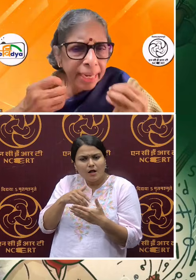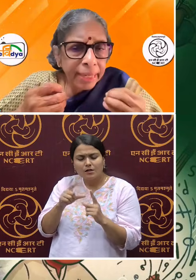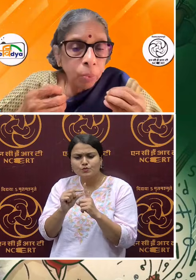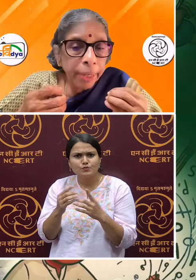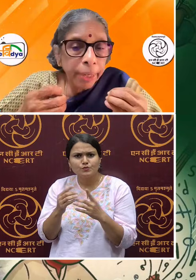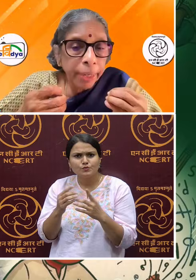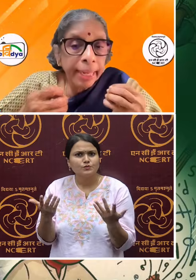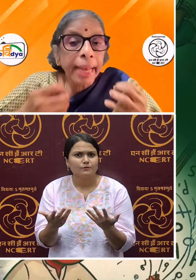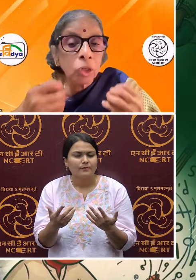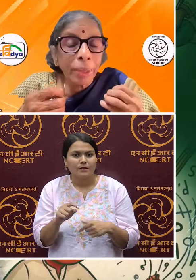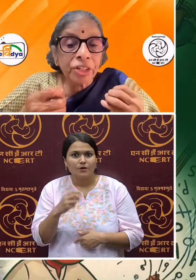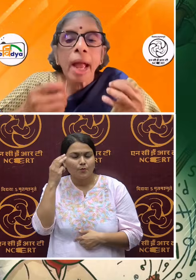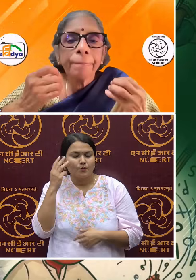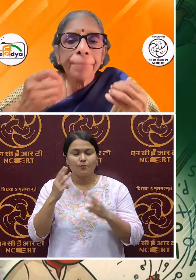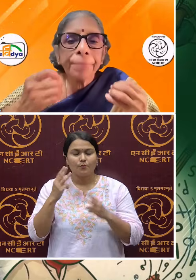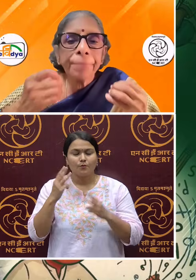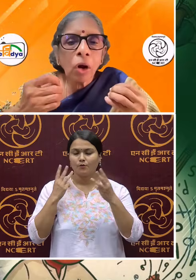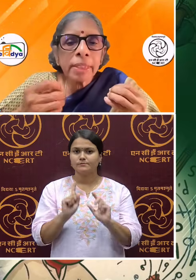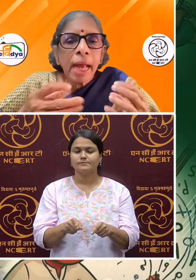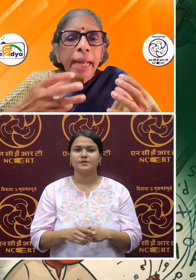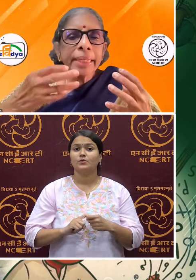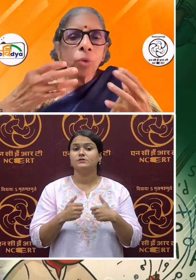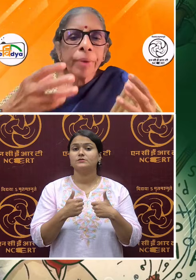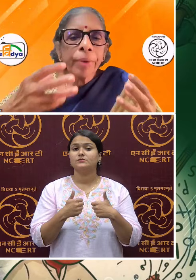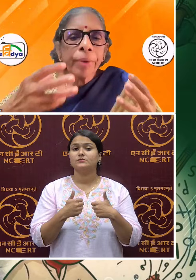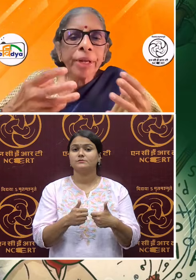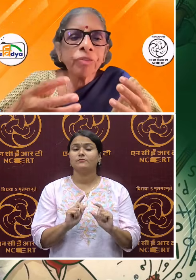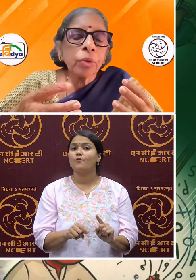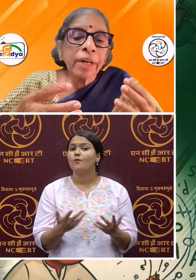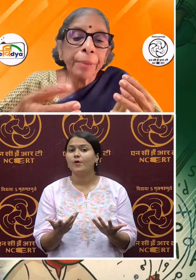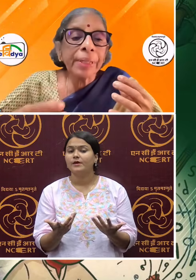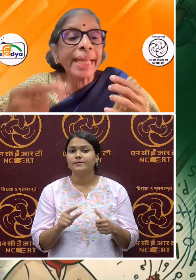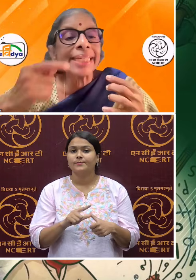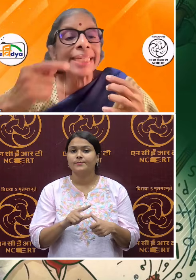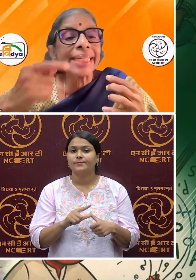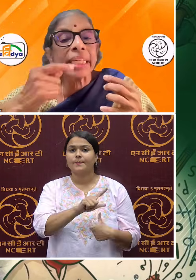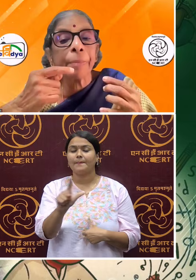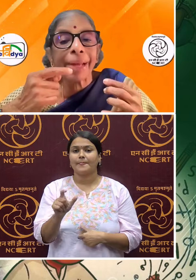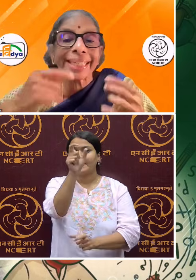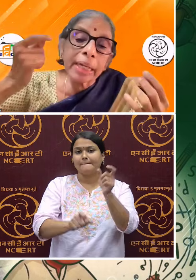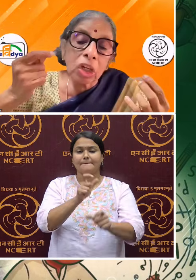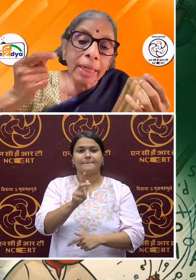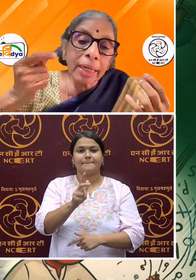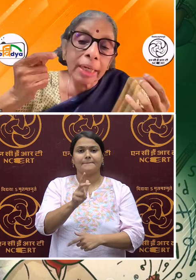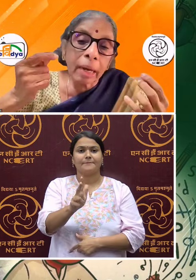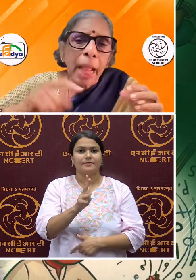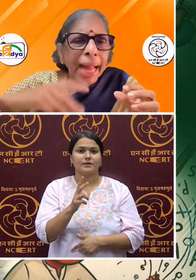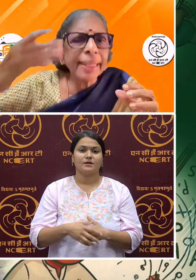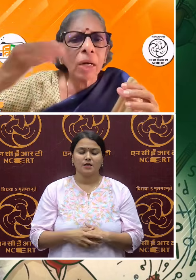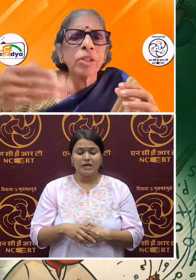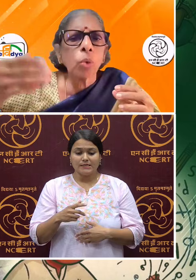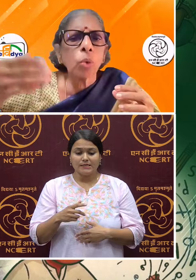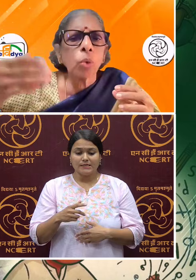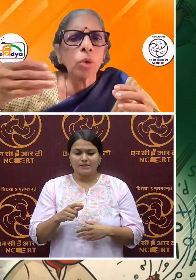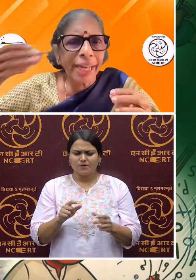that's a very nice wording and a good question, because very often you have heard people say it's at the tip of my tongue, it's not coming.